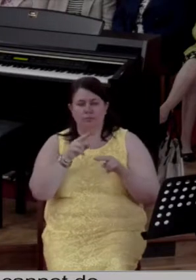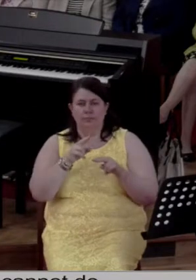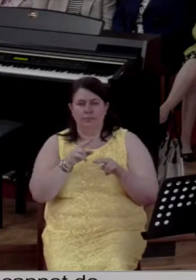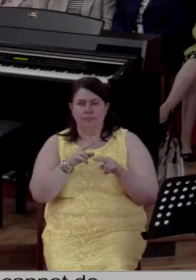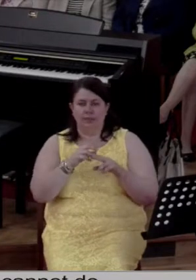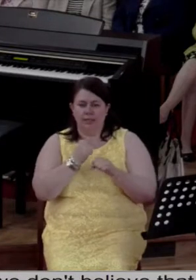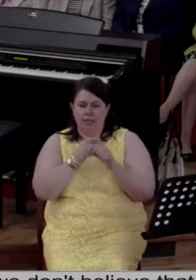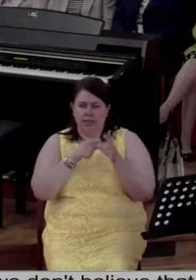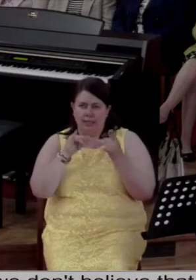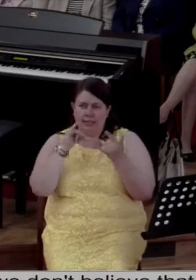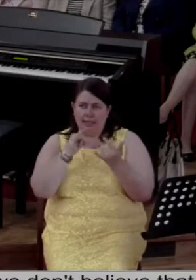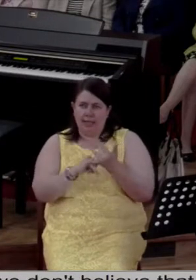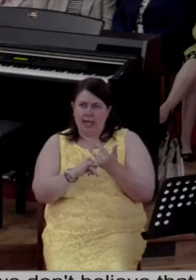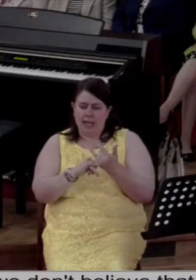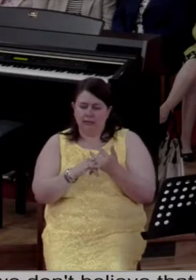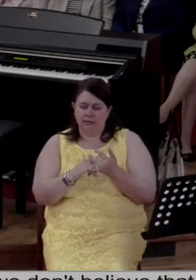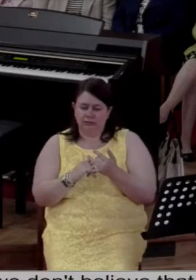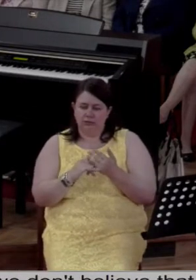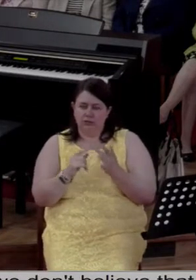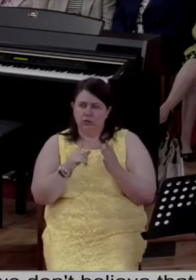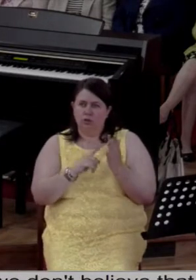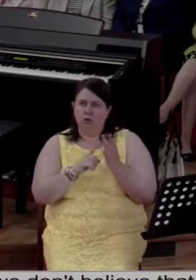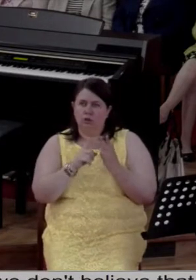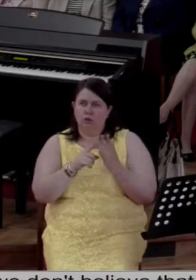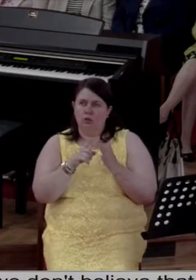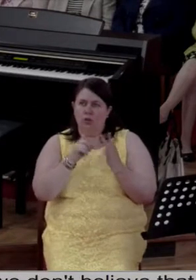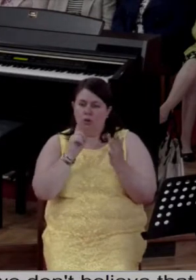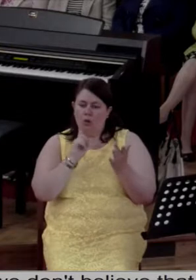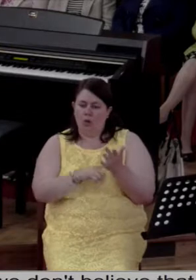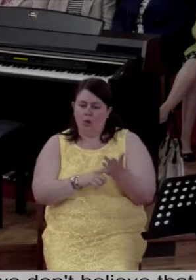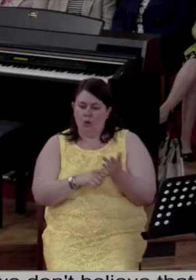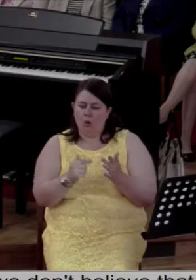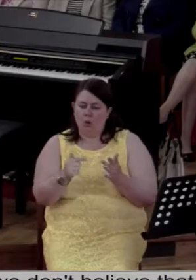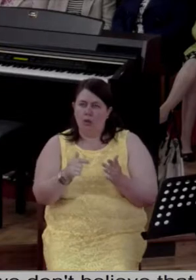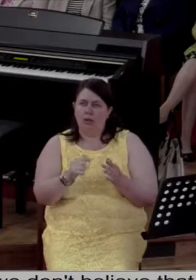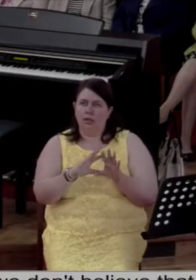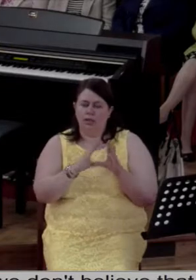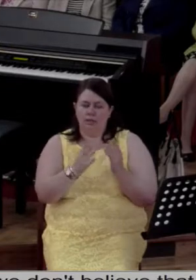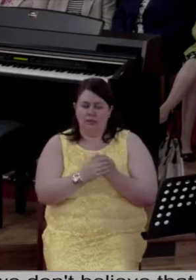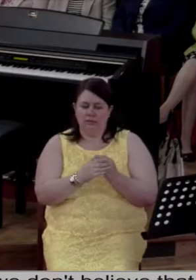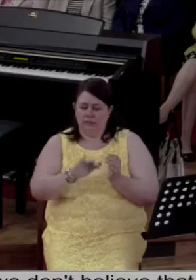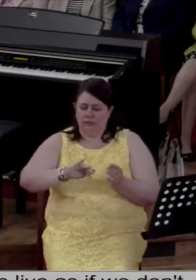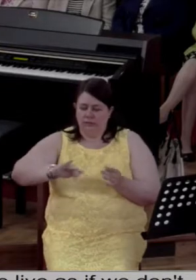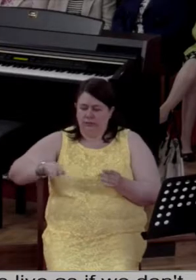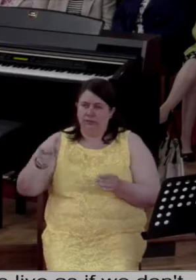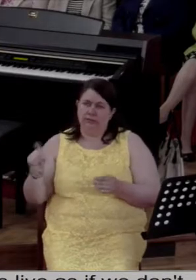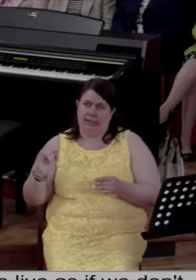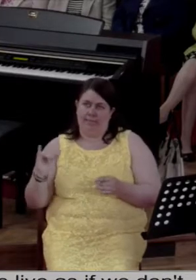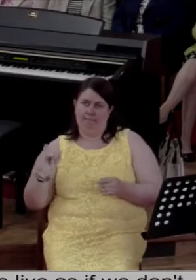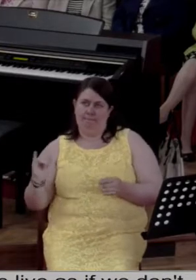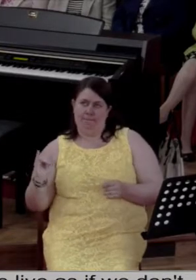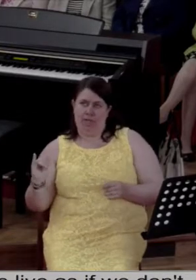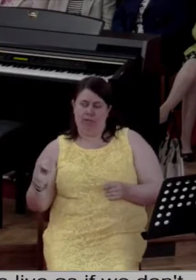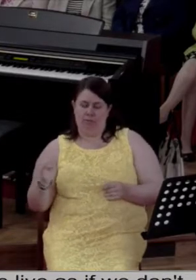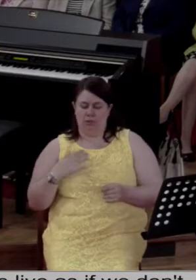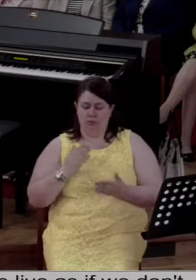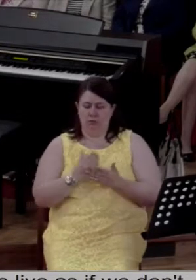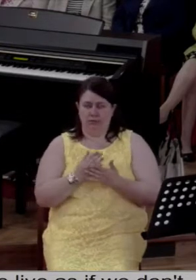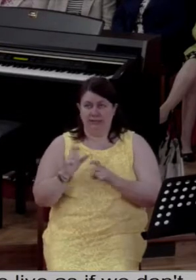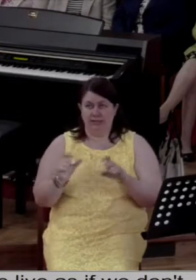like gas and oil were set in the corner of being the baddies, but we use them every